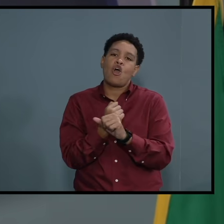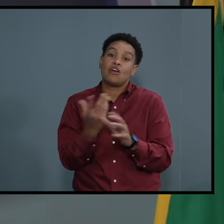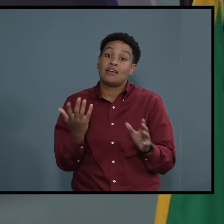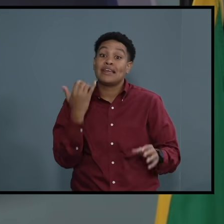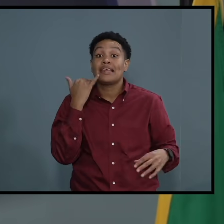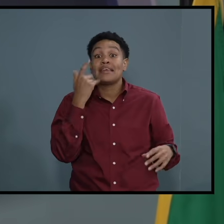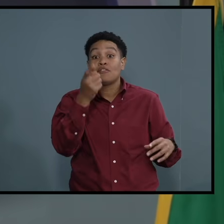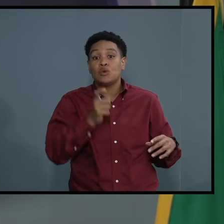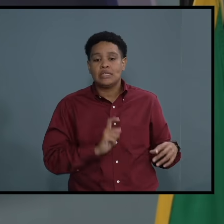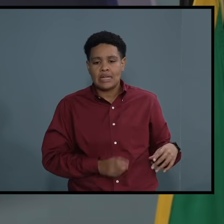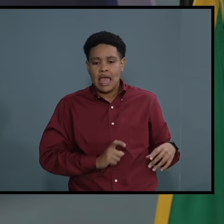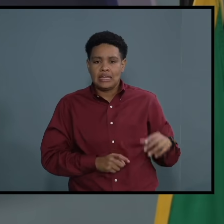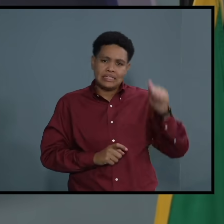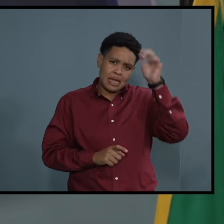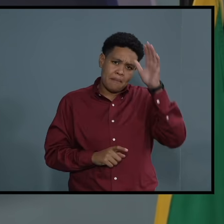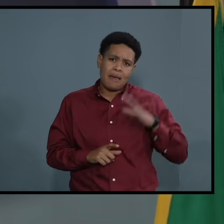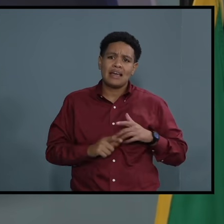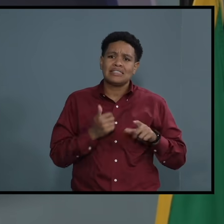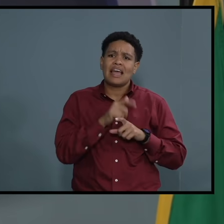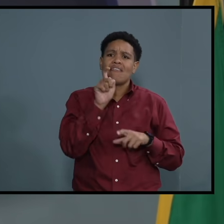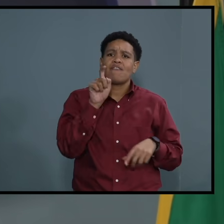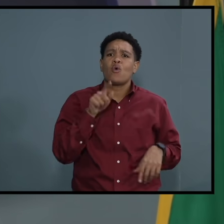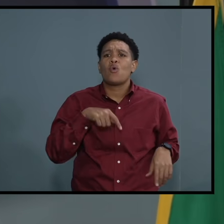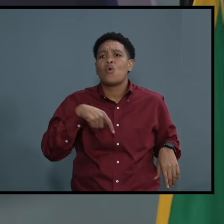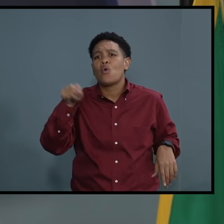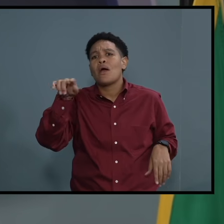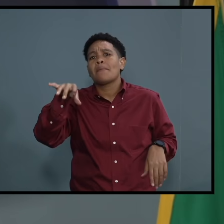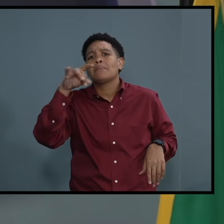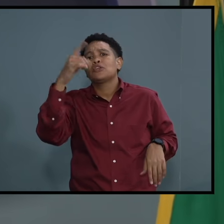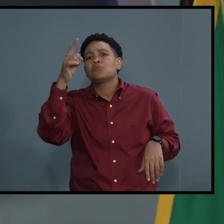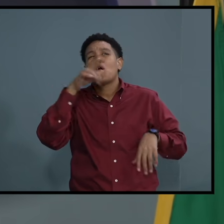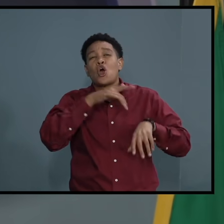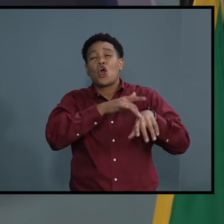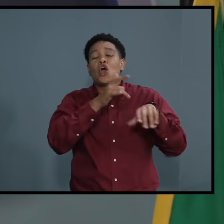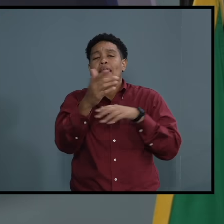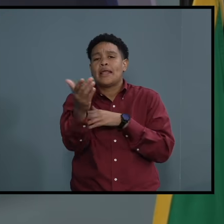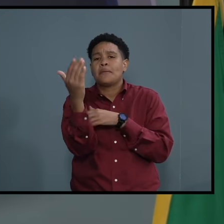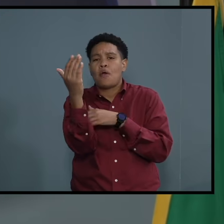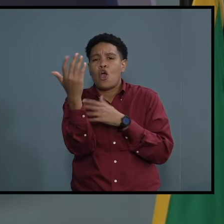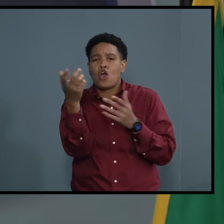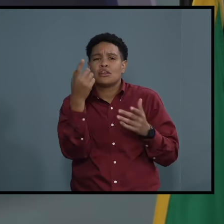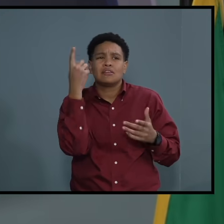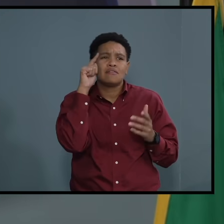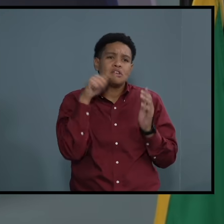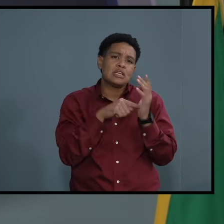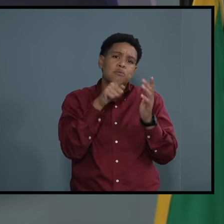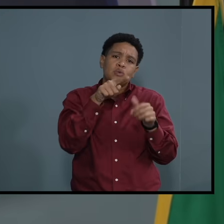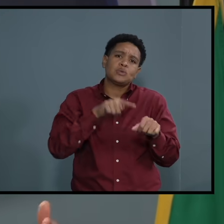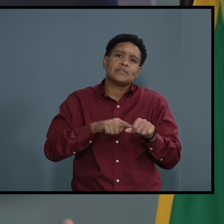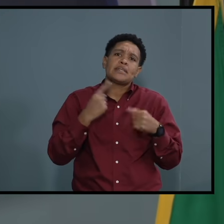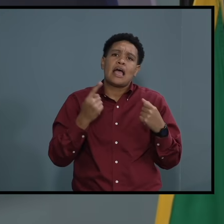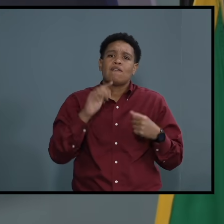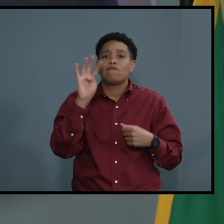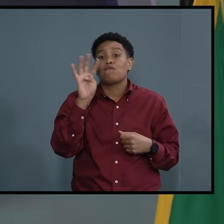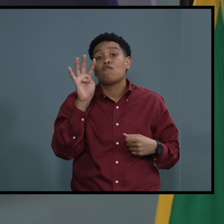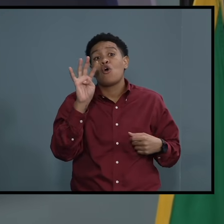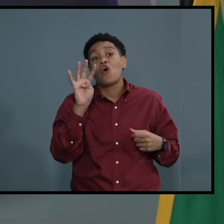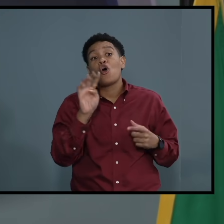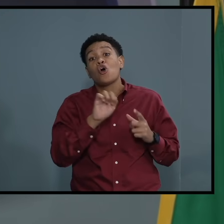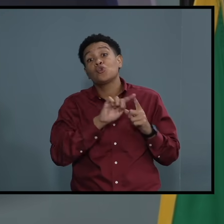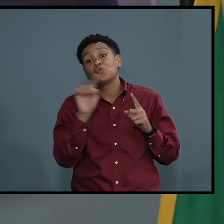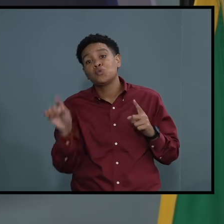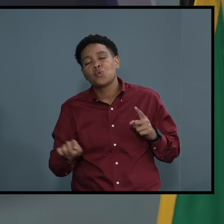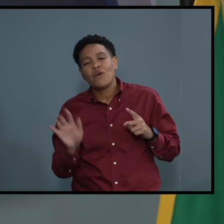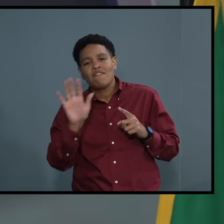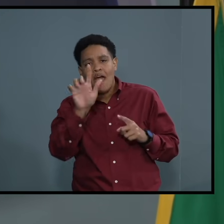If you are a taxi man and you have to go and pick somebody up early in the morning, so you could start at 4 to 5,